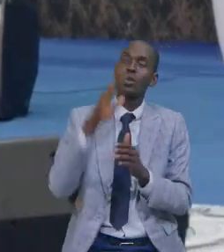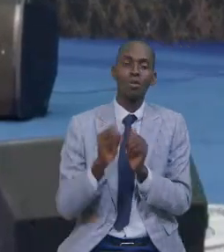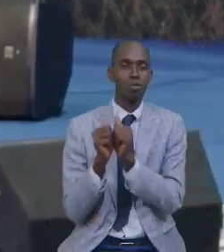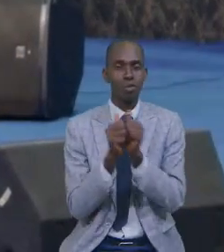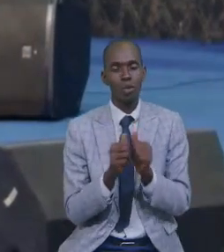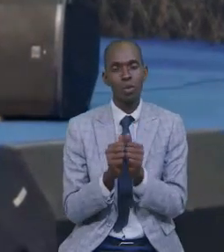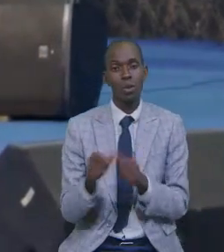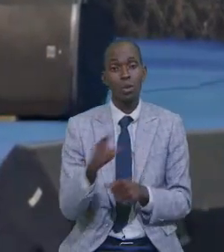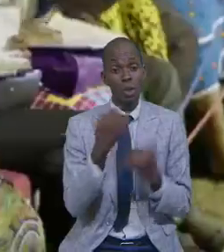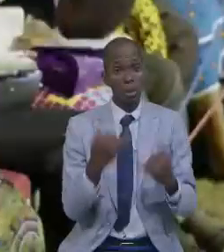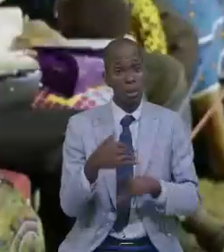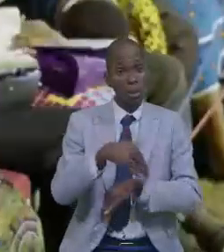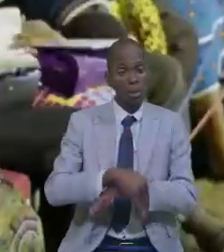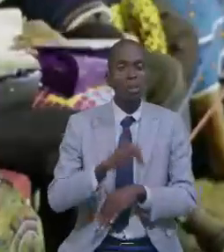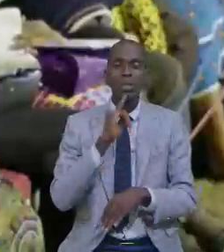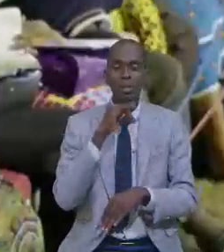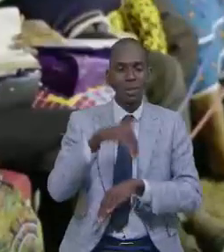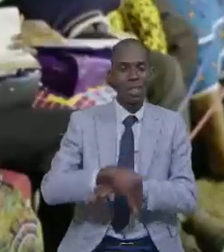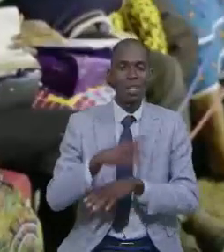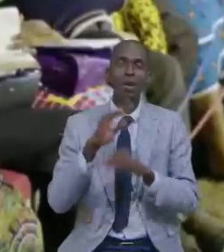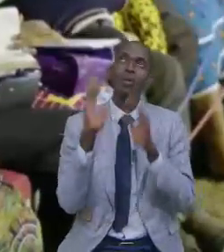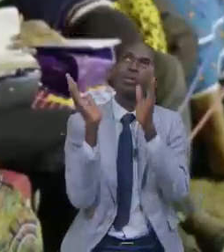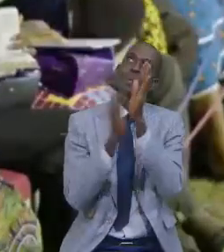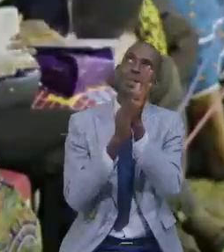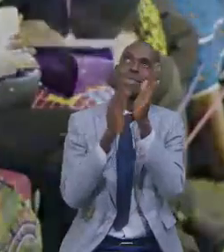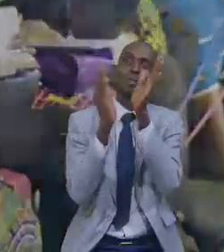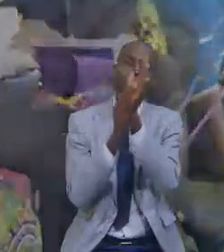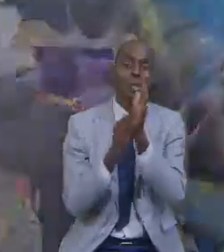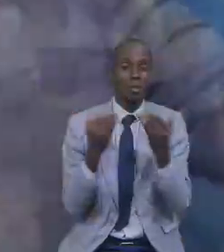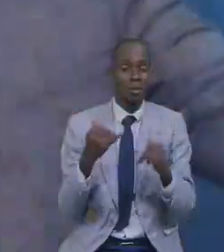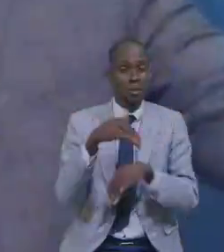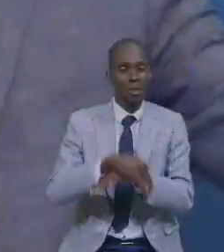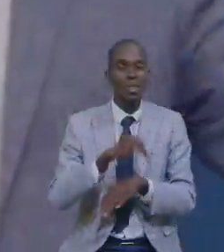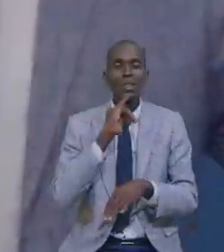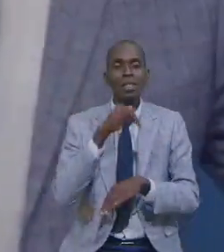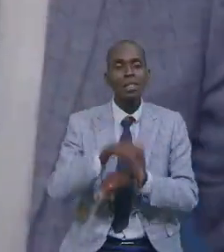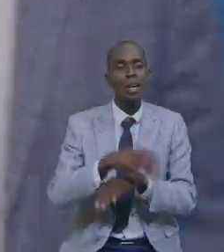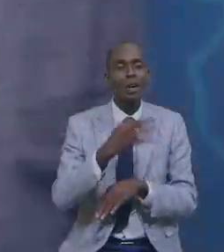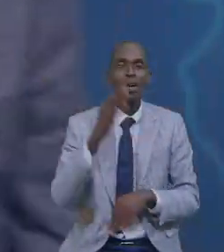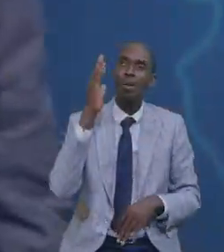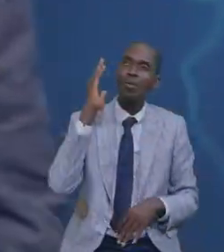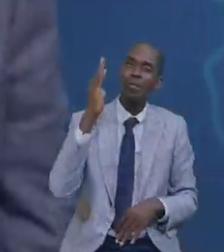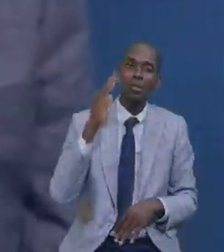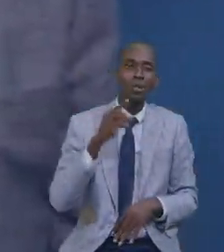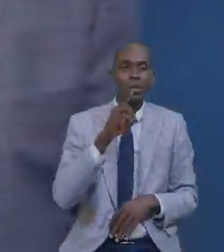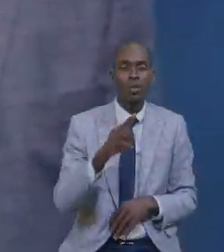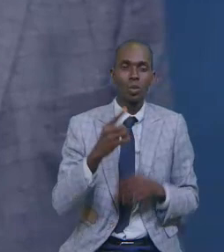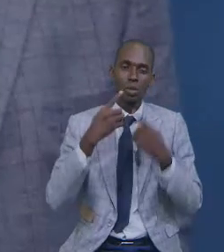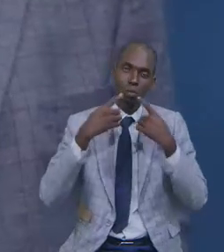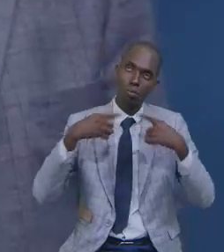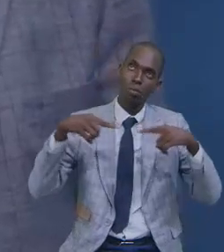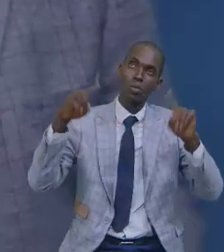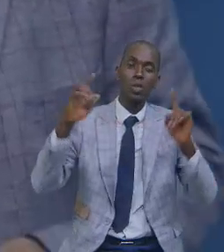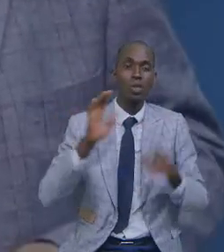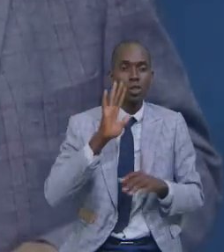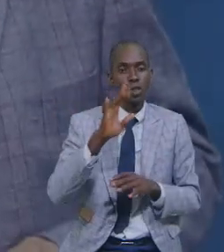a night of praises, a night of testimony. You declare your faith in the faithfulness